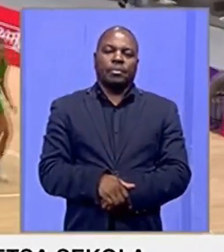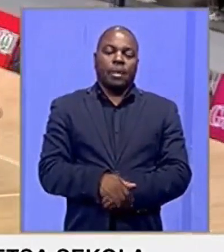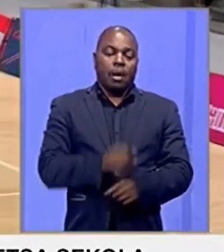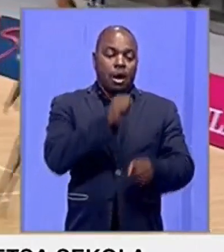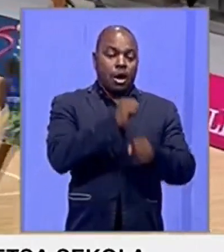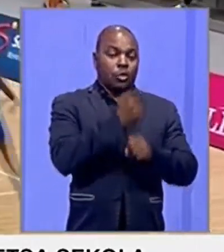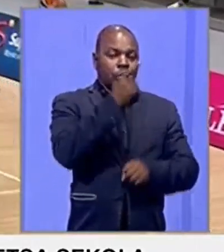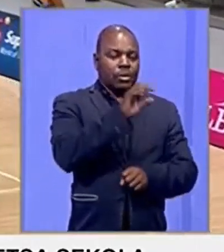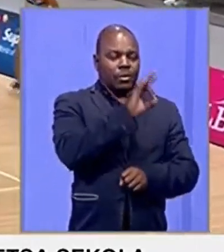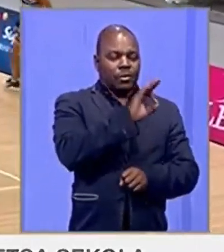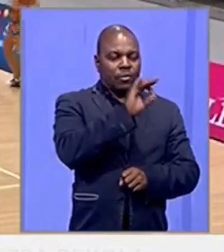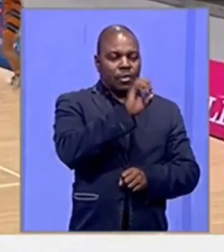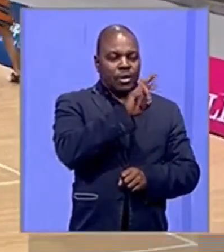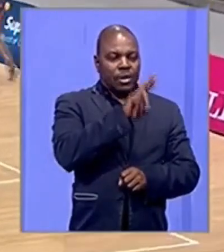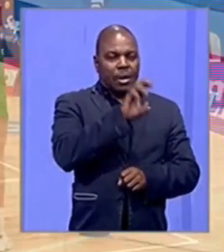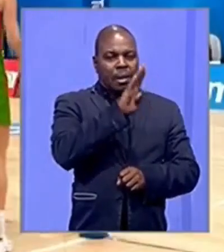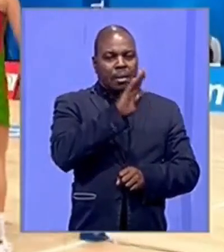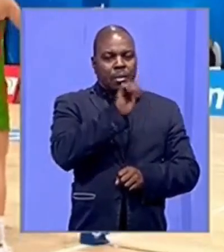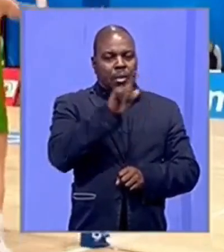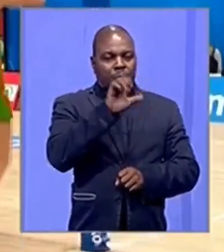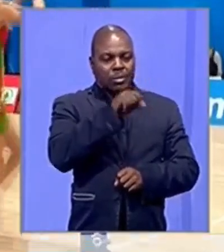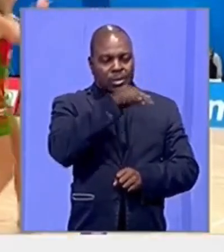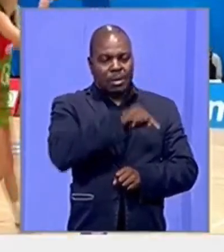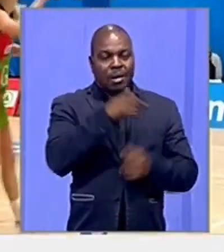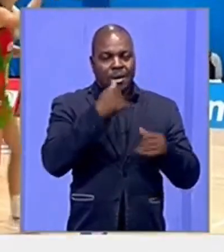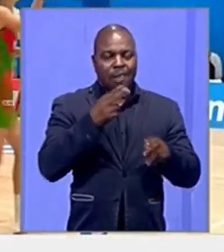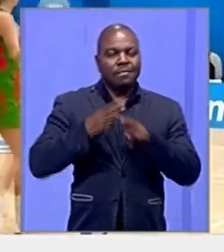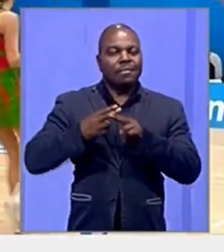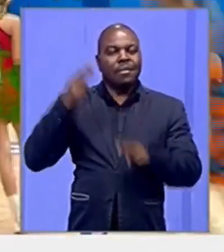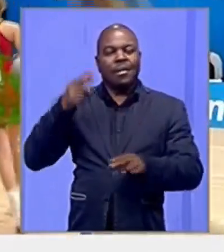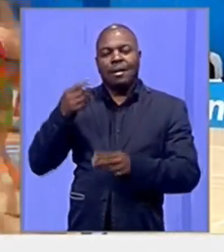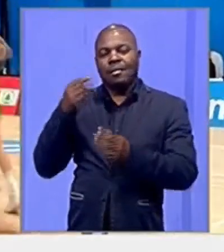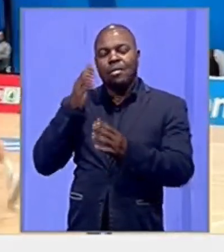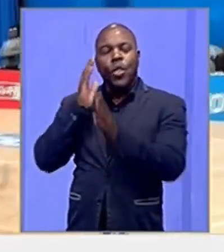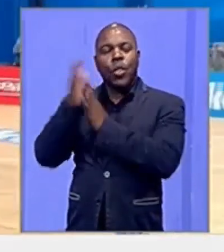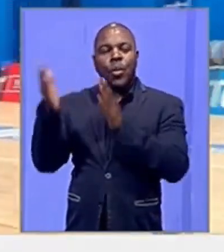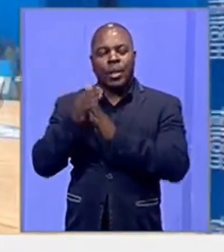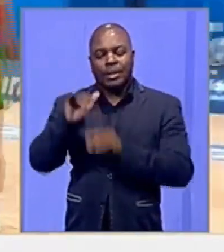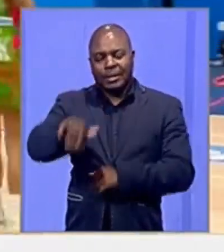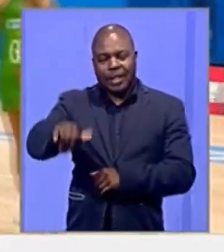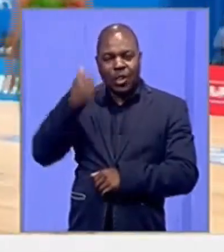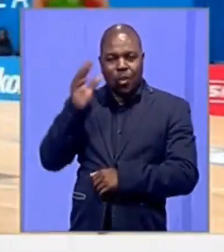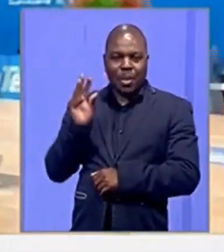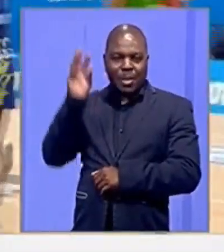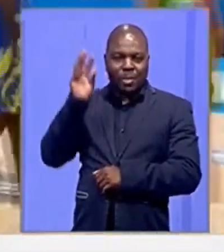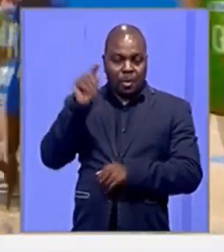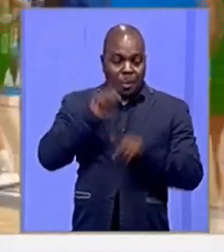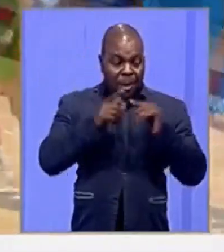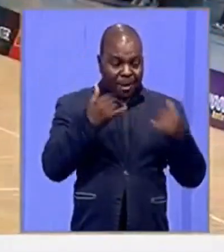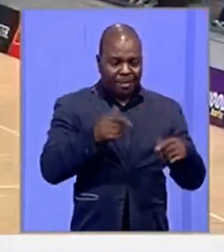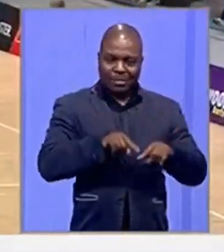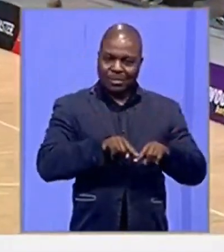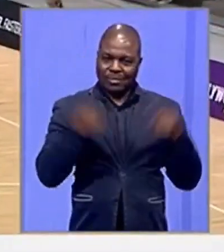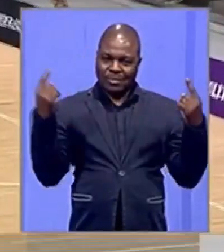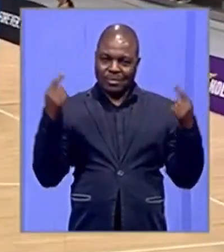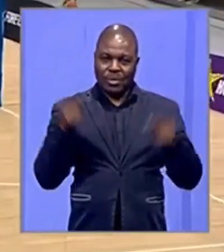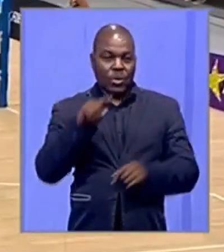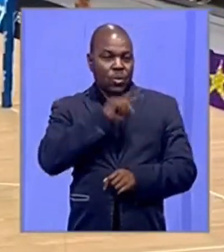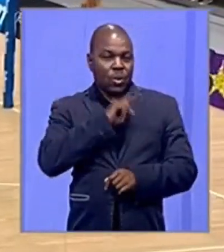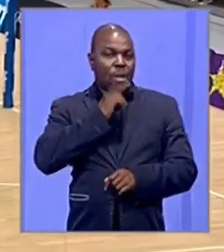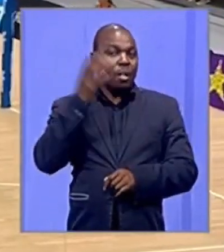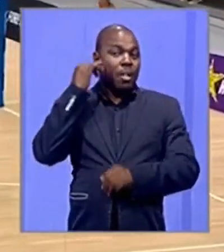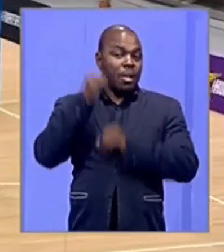Gauteng Fireballs e boetse iphumana e le o makgaolagang a ligi ya Telkom Netball. Lekgetlong lena dintho di fetile lehlakoreng la bona ka ha